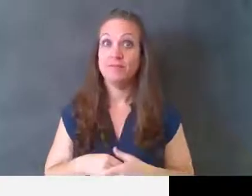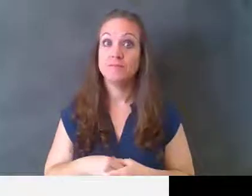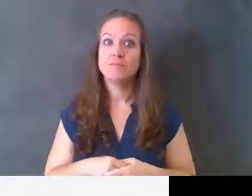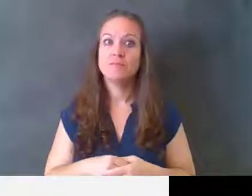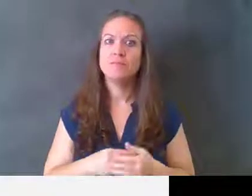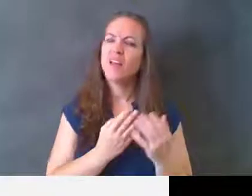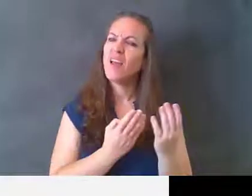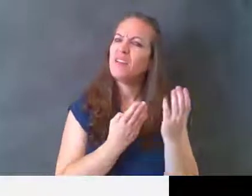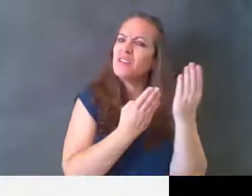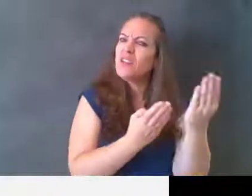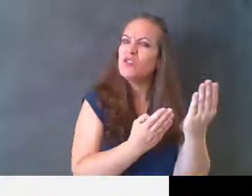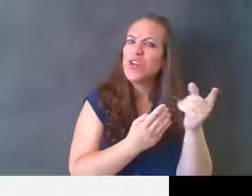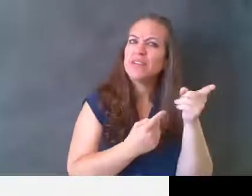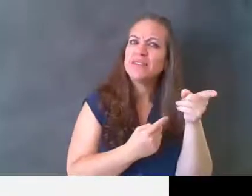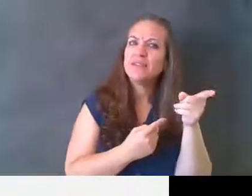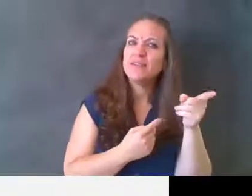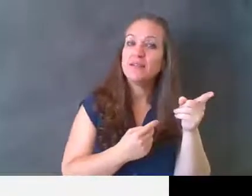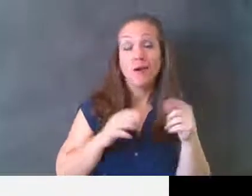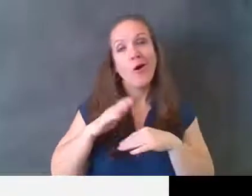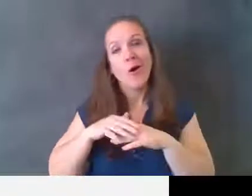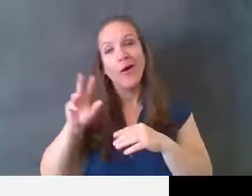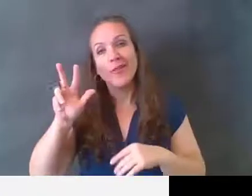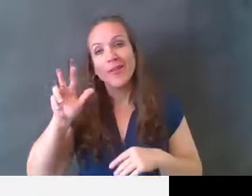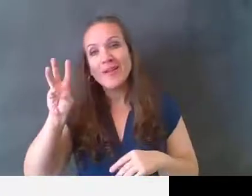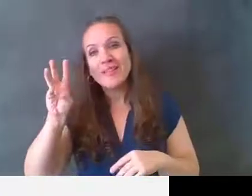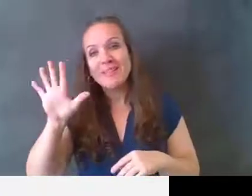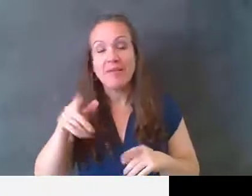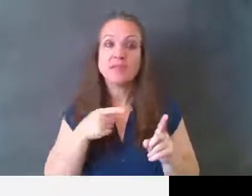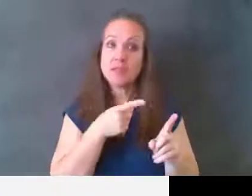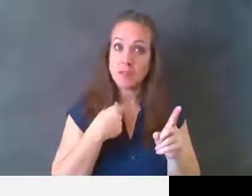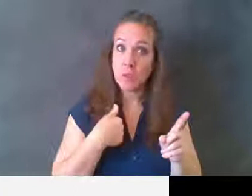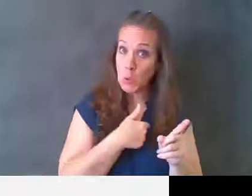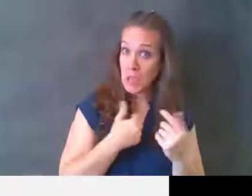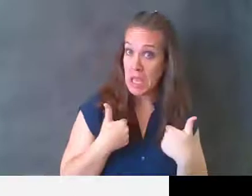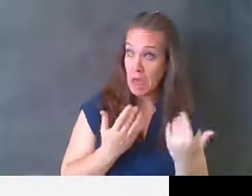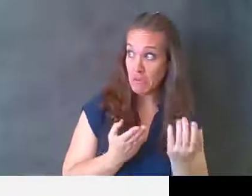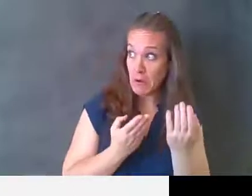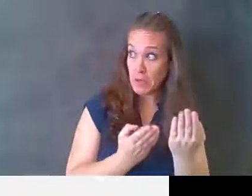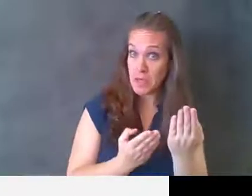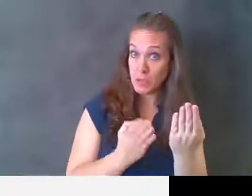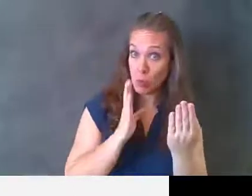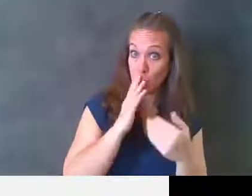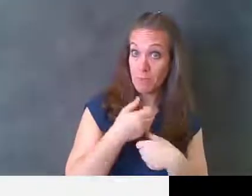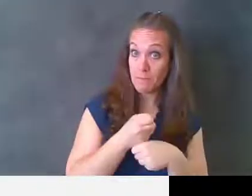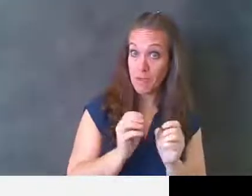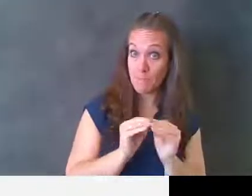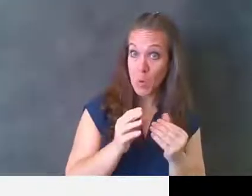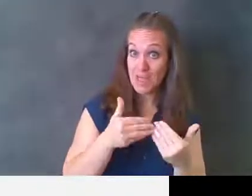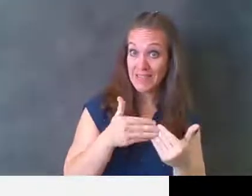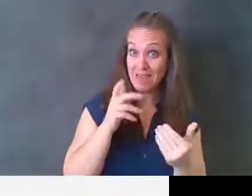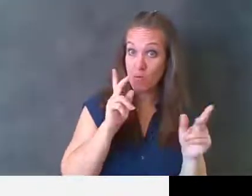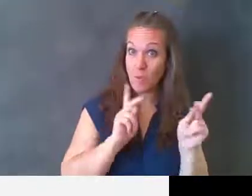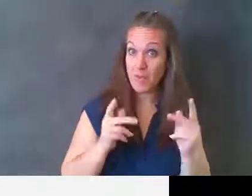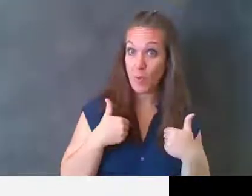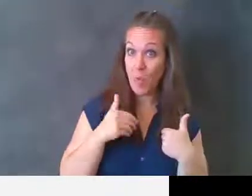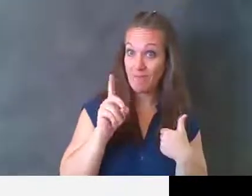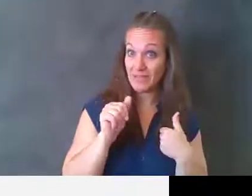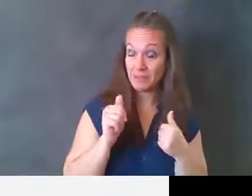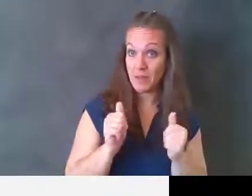right here, so you'll see on 365, it says we have recommendations that will make the PDF easier for people with disabilities to